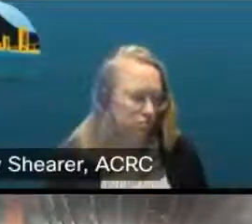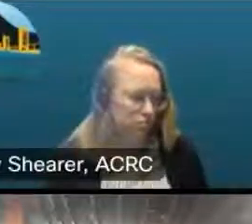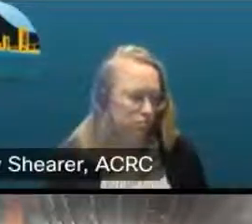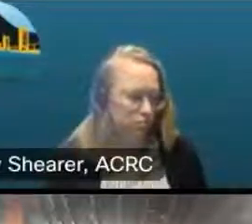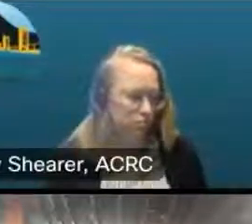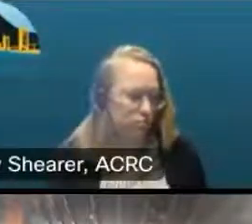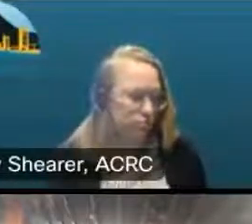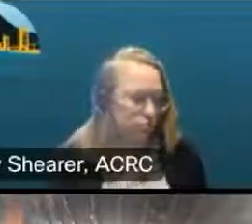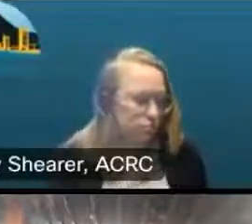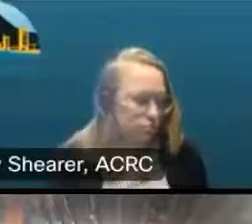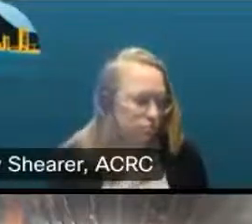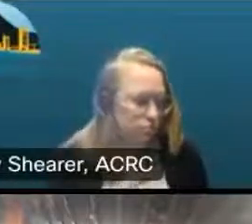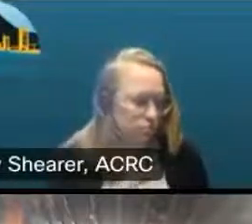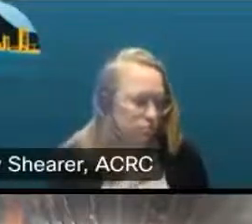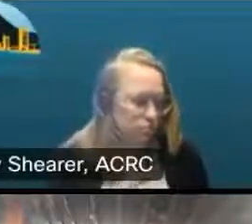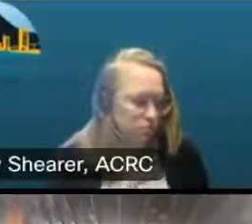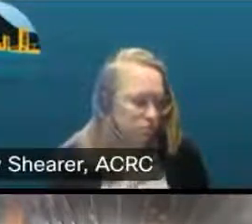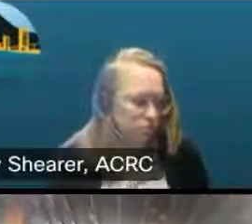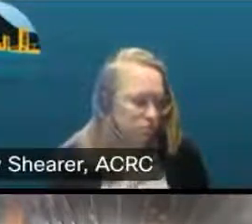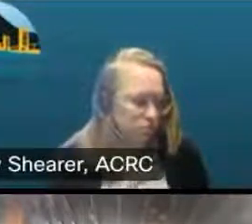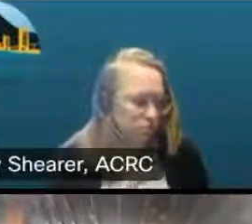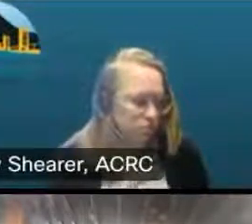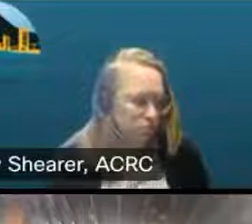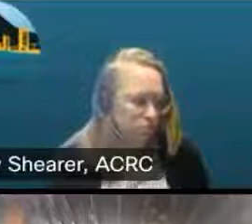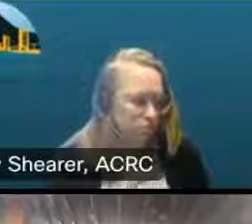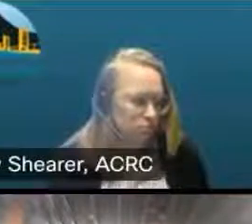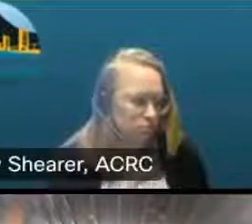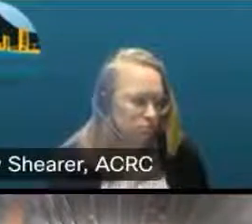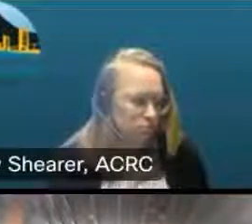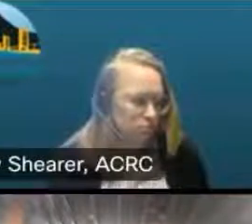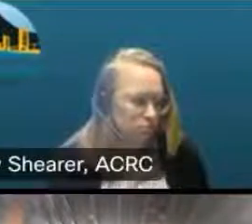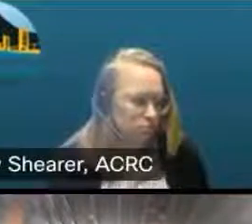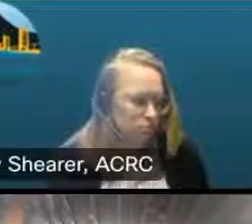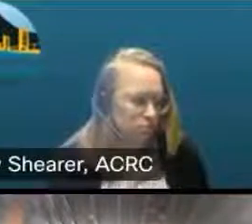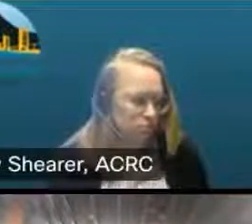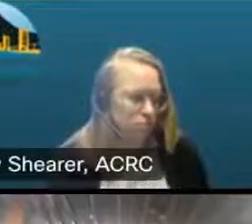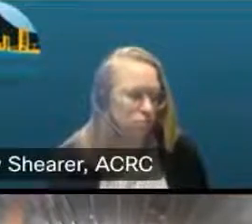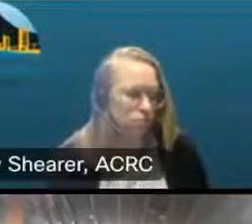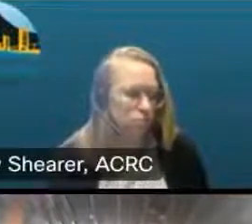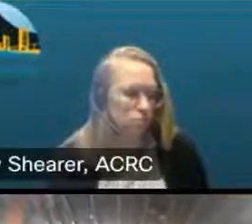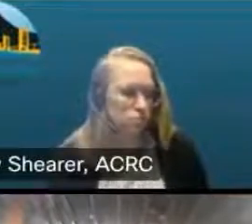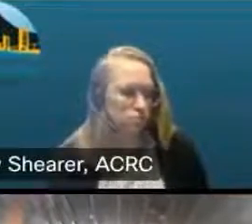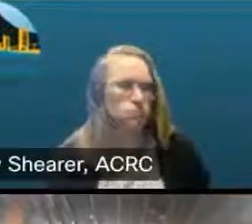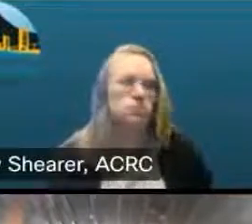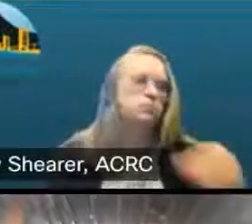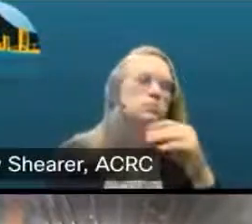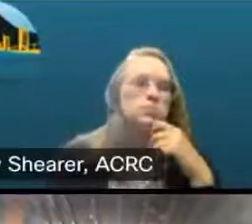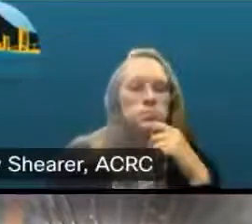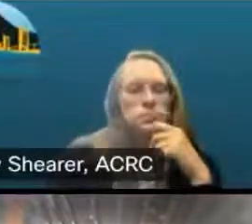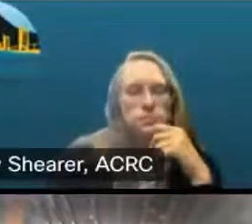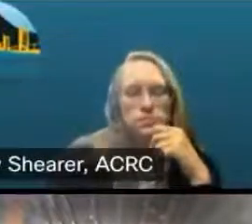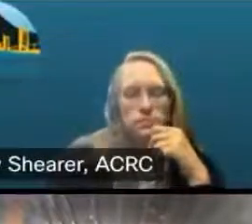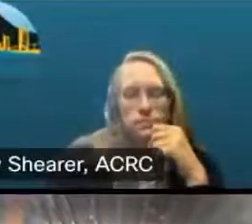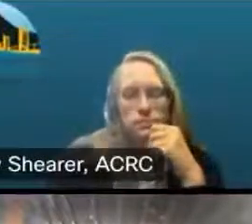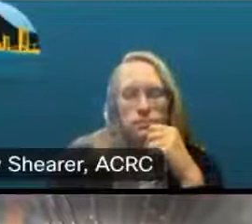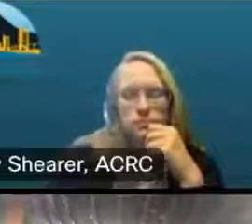area. And I think as we look at doing like grant applications and things like that, we really want to support our providers that are going